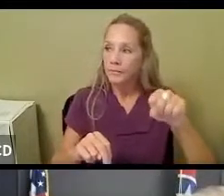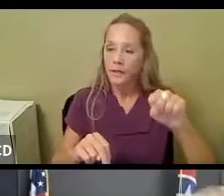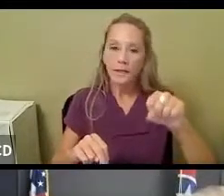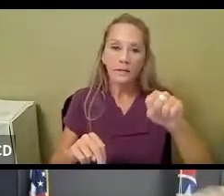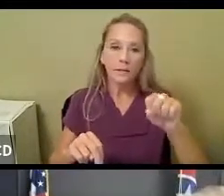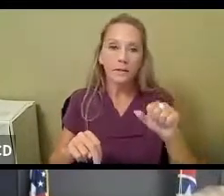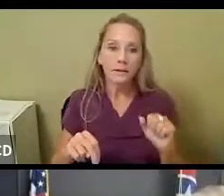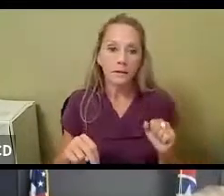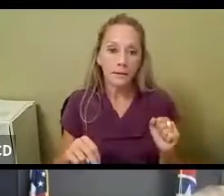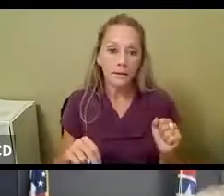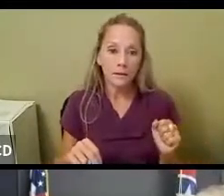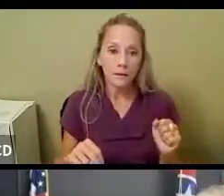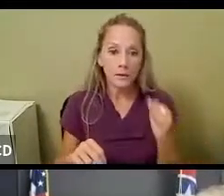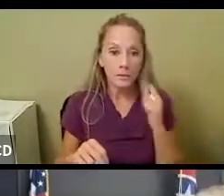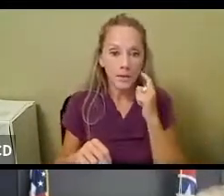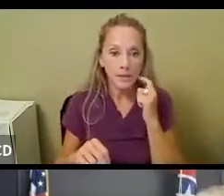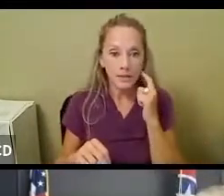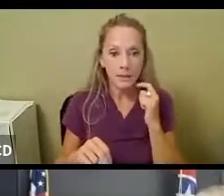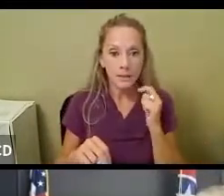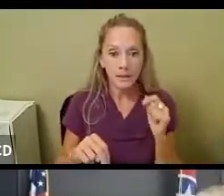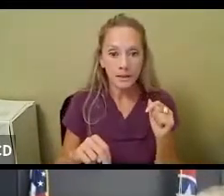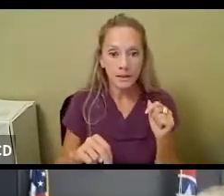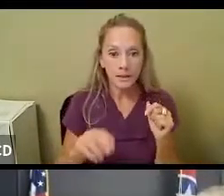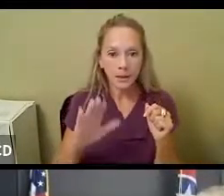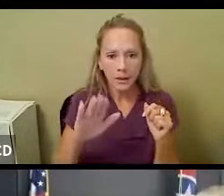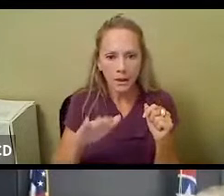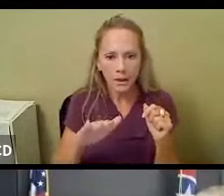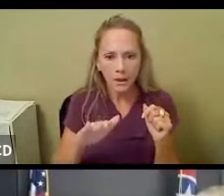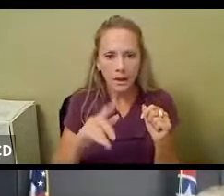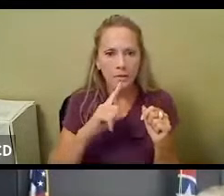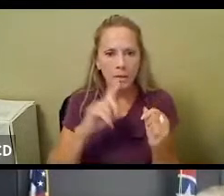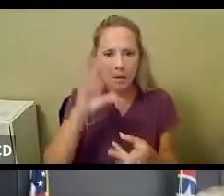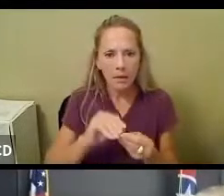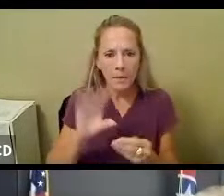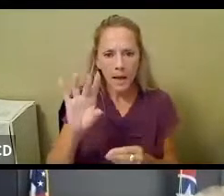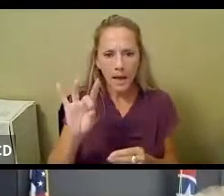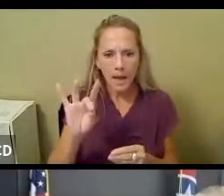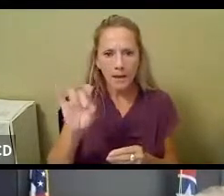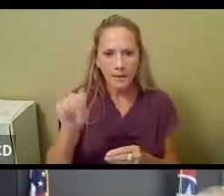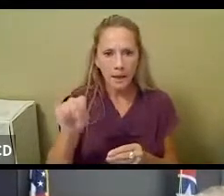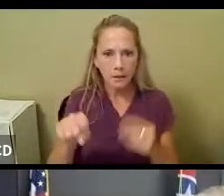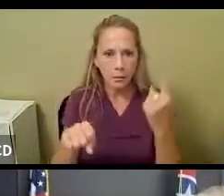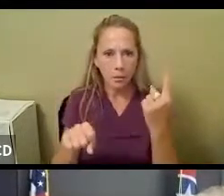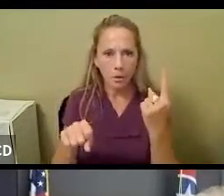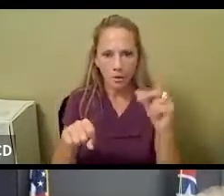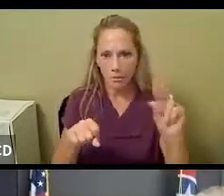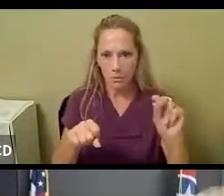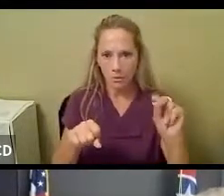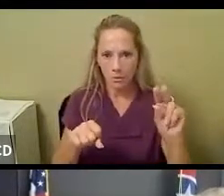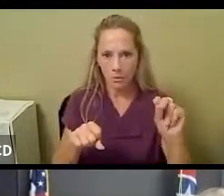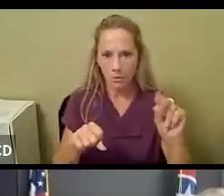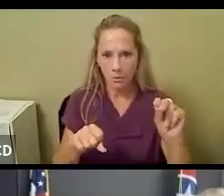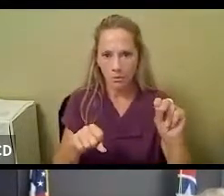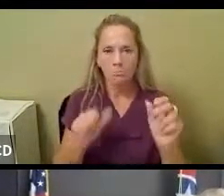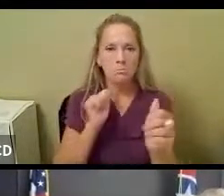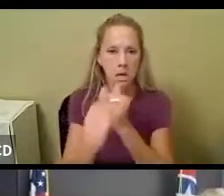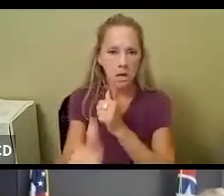Okay. So they have 8-1. Passes.